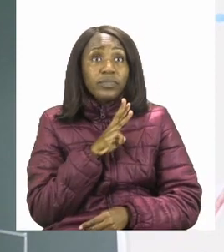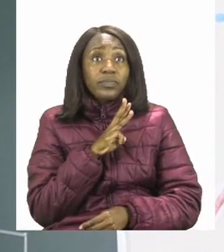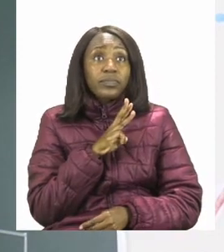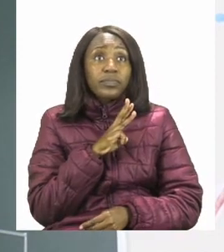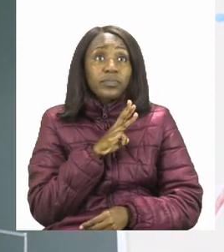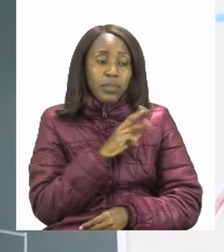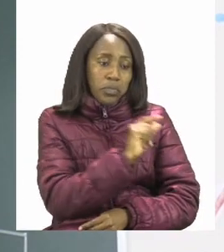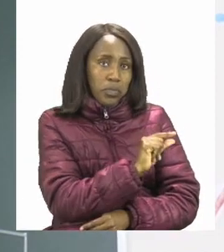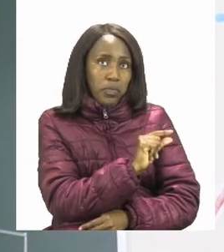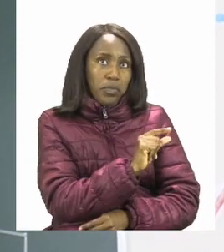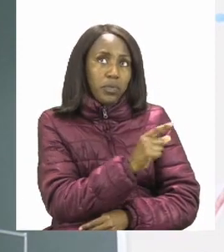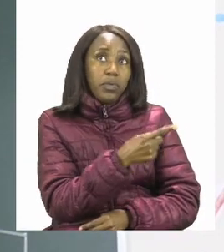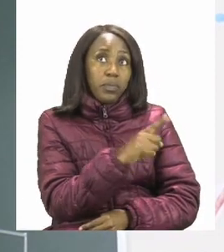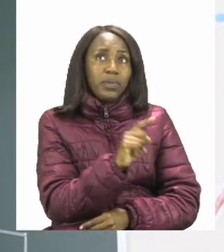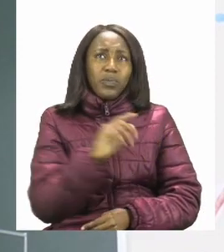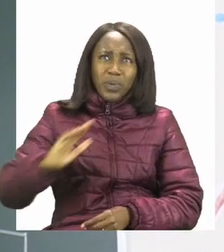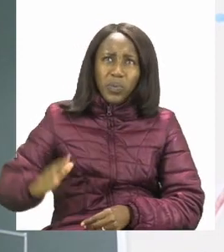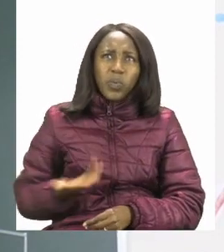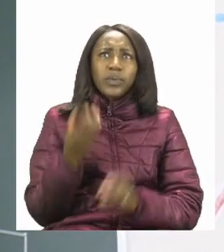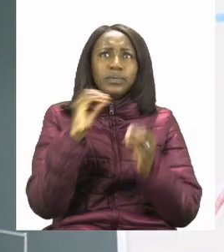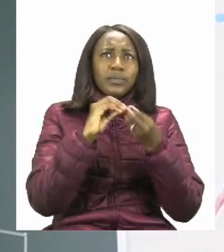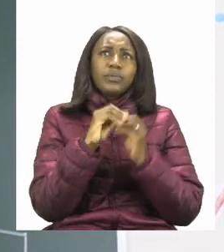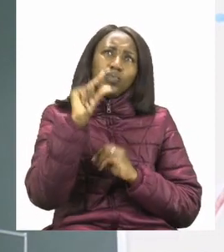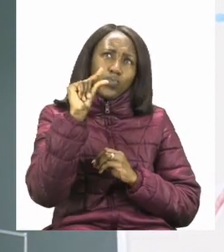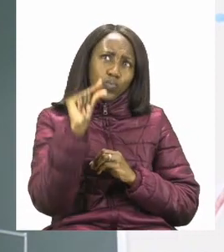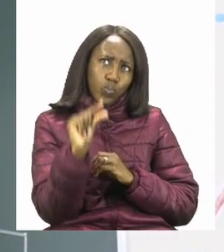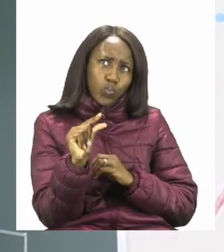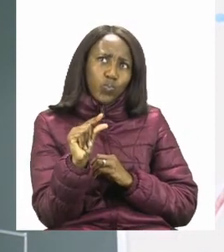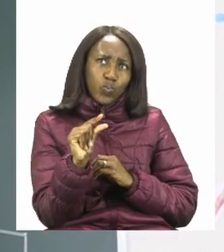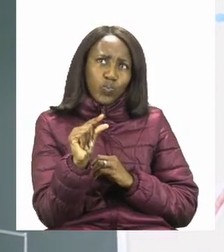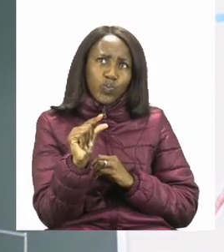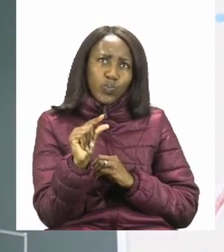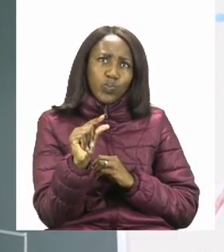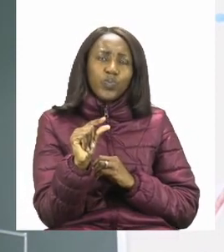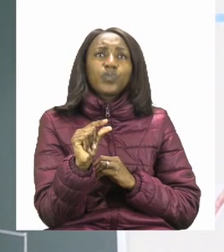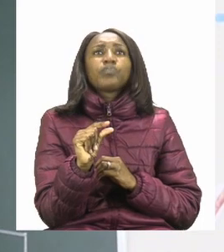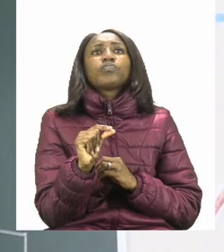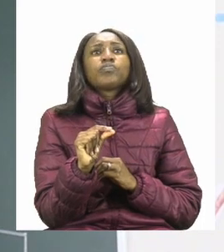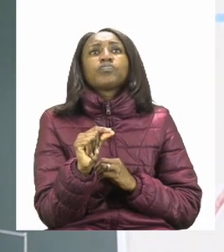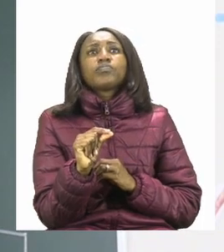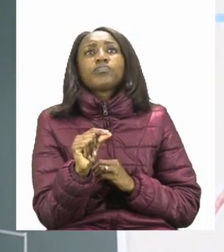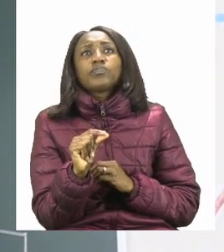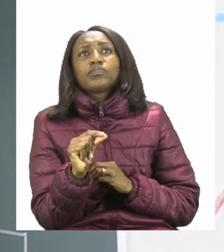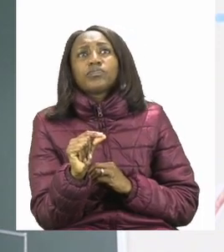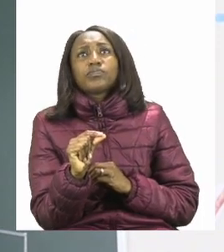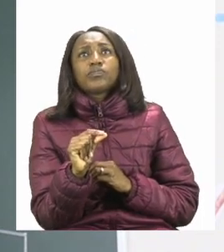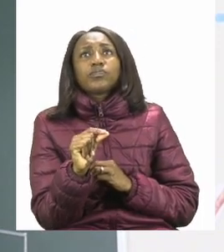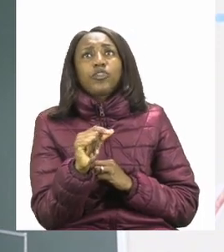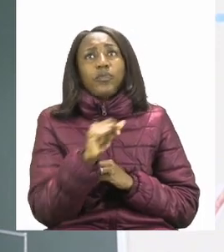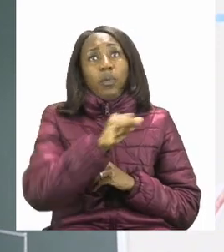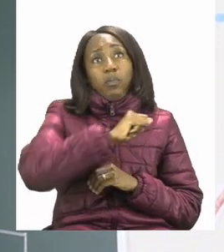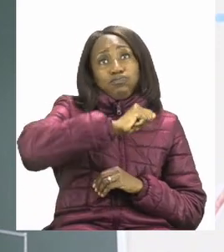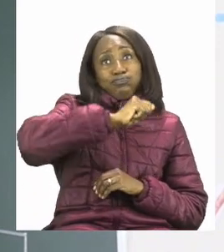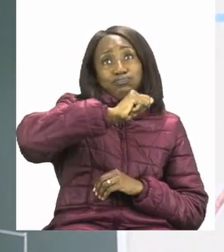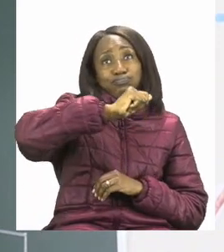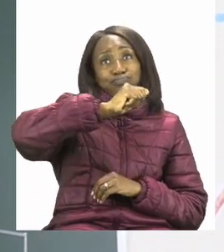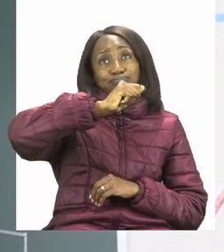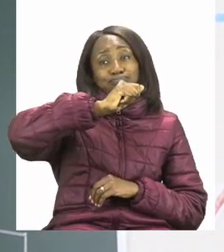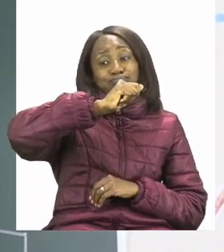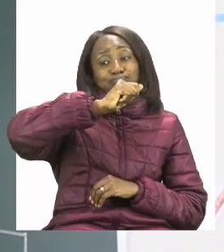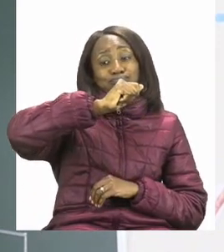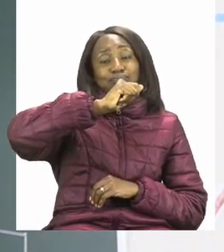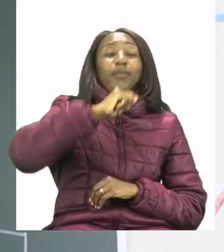actually smaller than 35. So, if it's going to be eating 33, then this